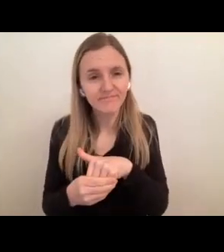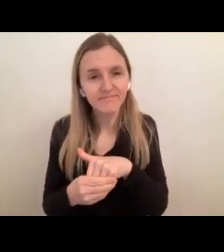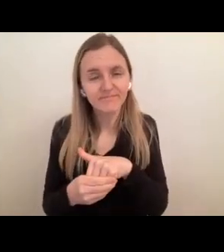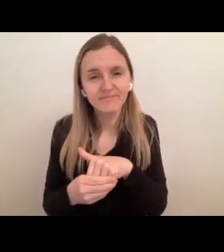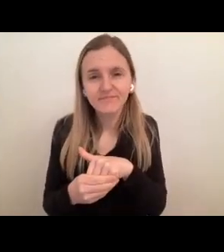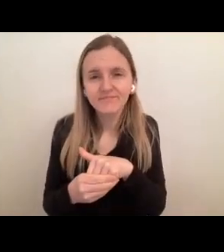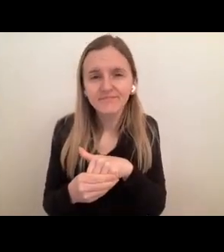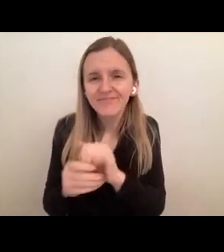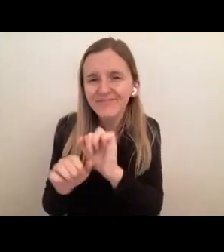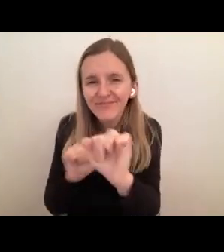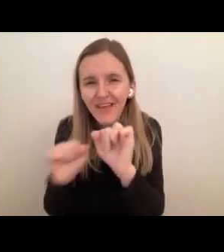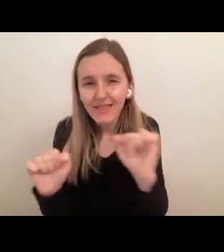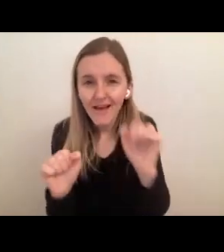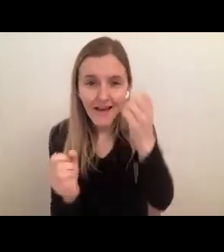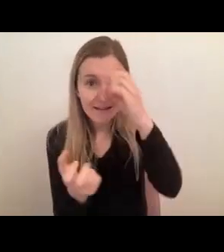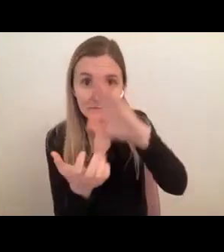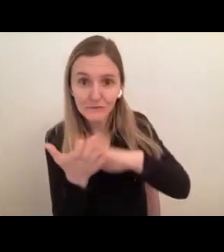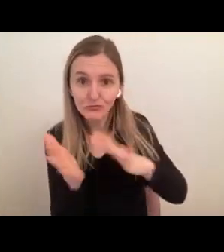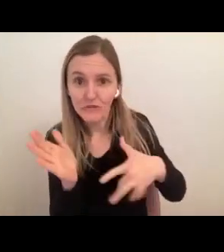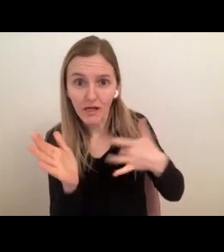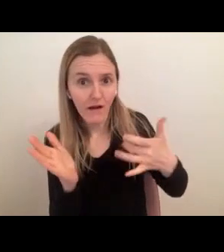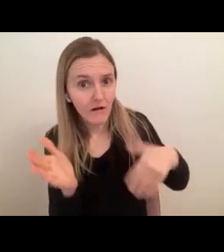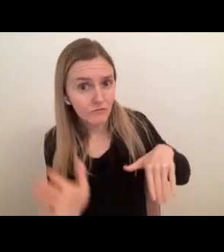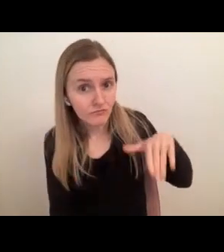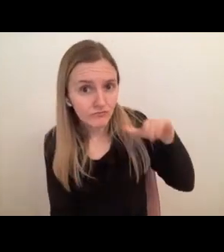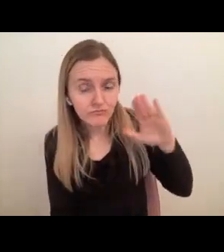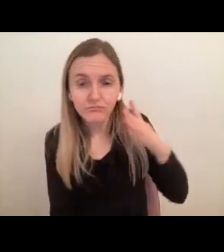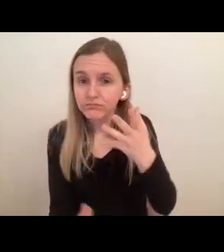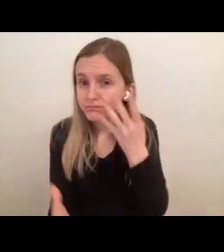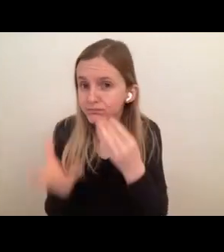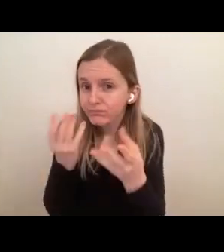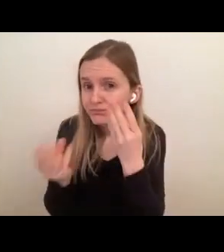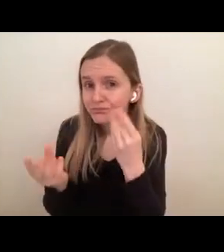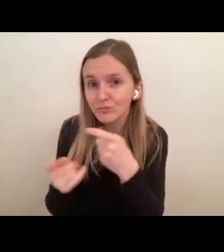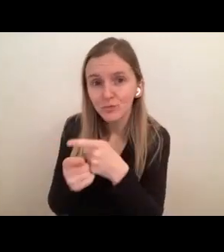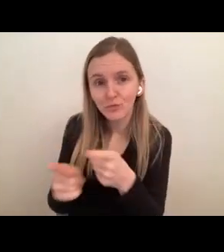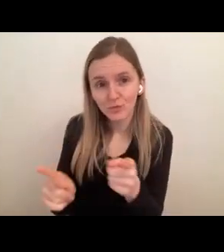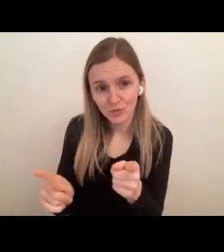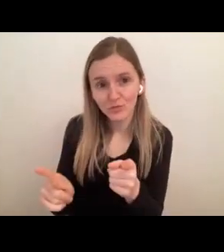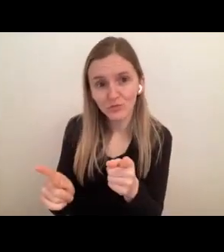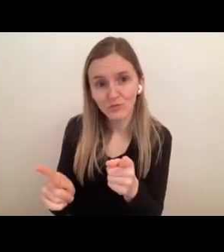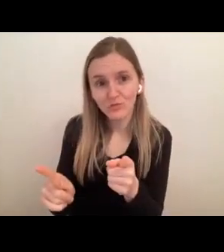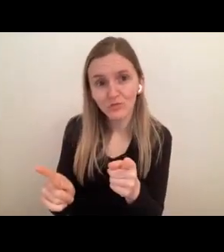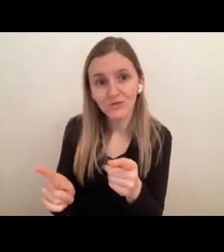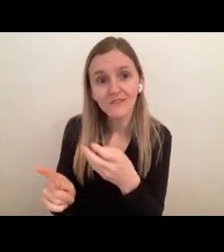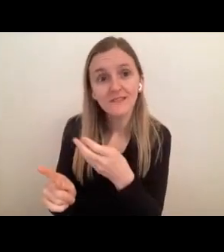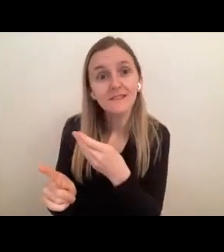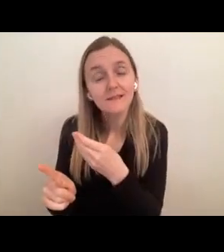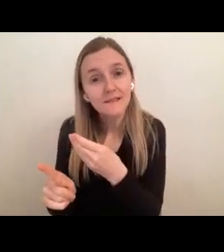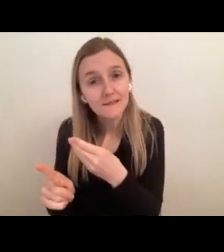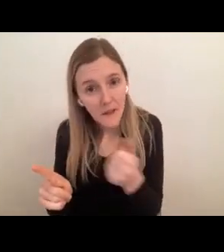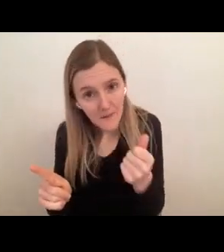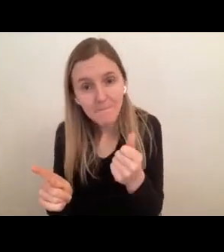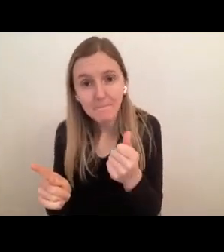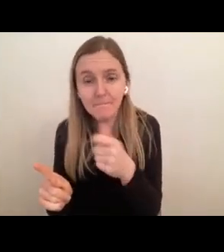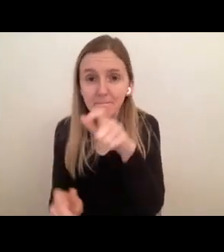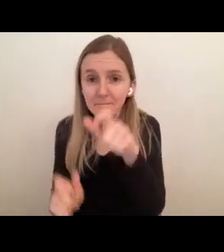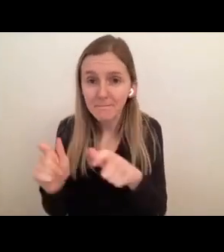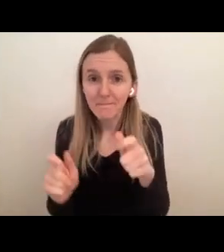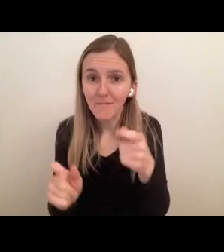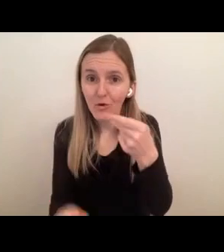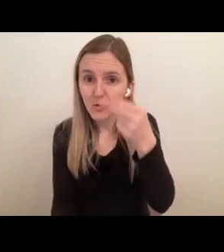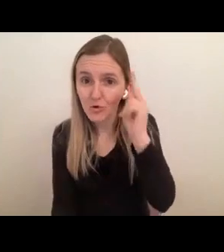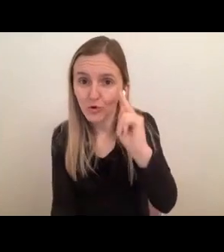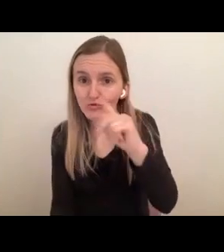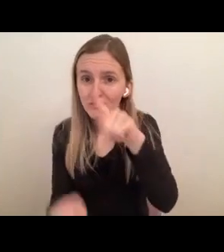people's lived experience. And for some people, actually, there are aspects of their neurodivergence, there are aspects of their